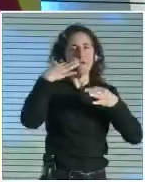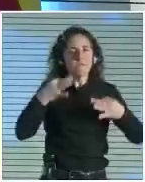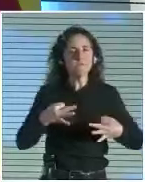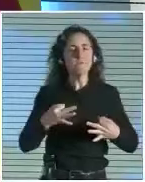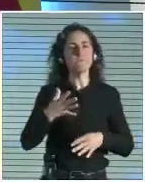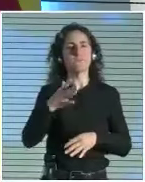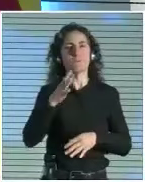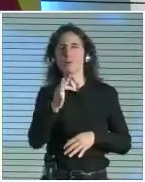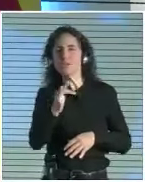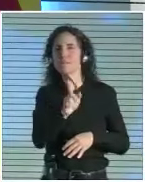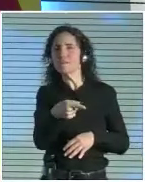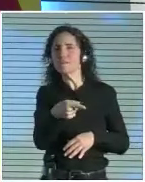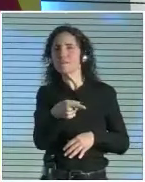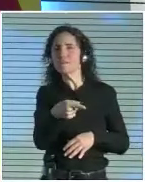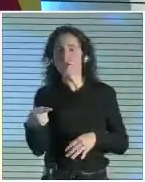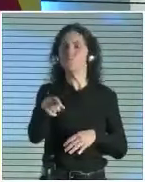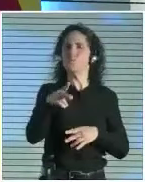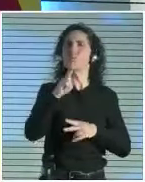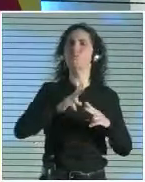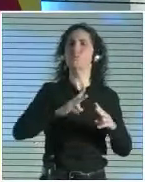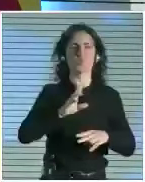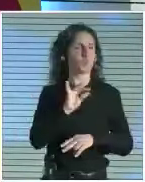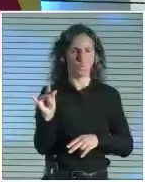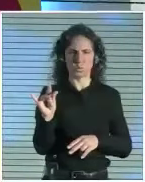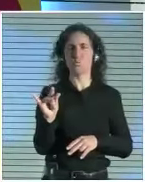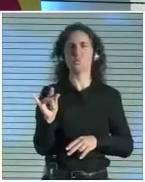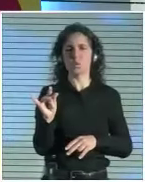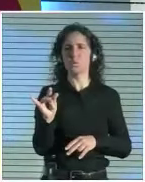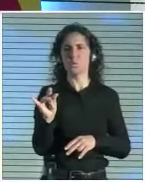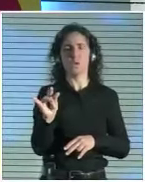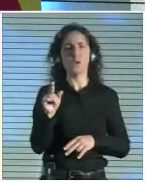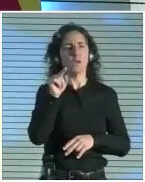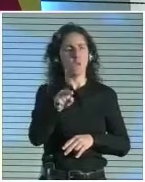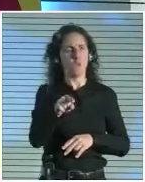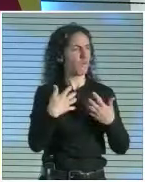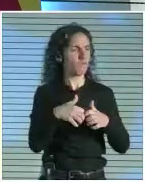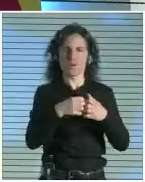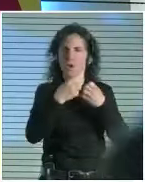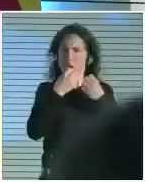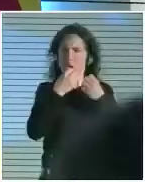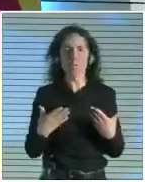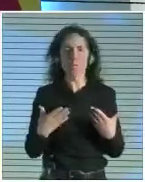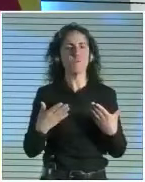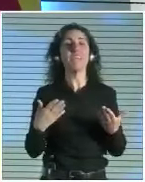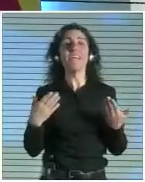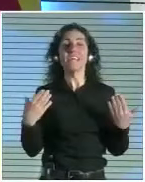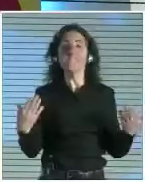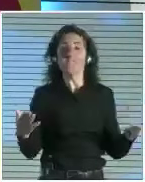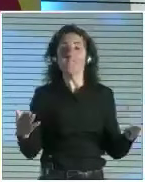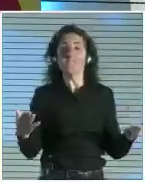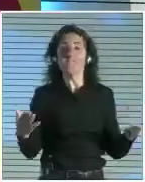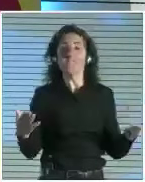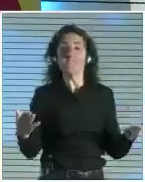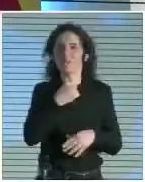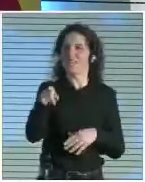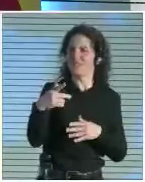these factors working well in participatory approaches of Austria, how would you start explaining why do